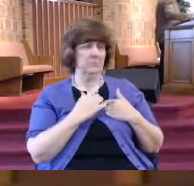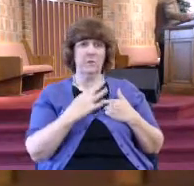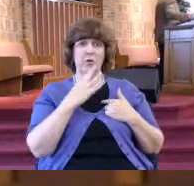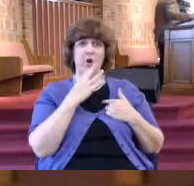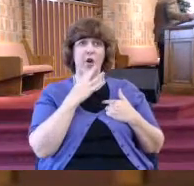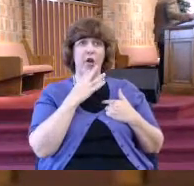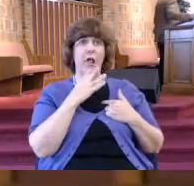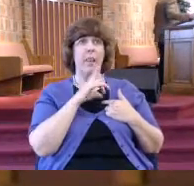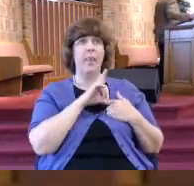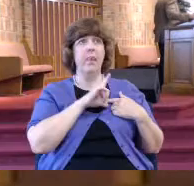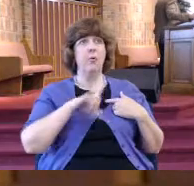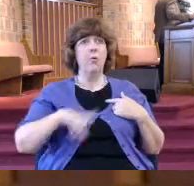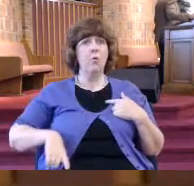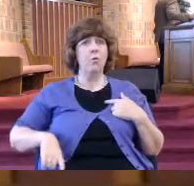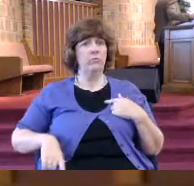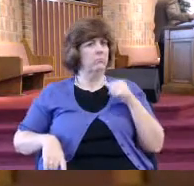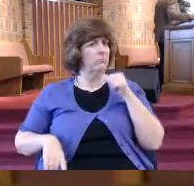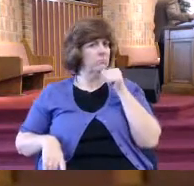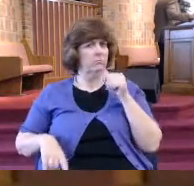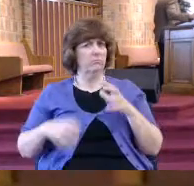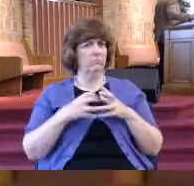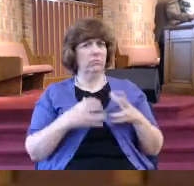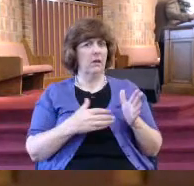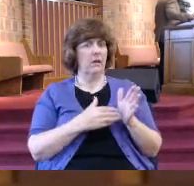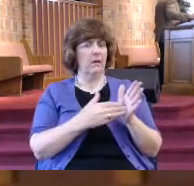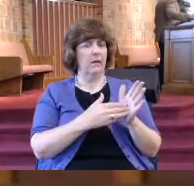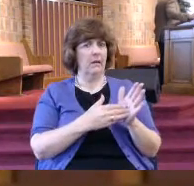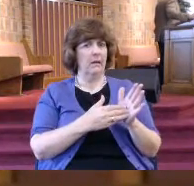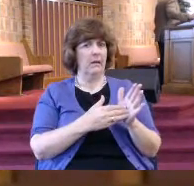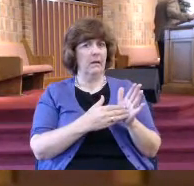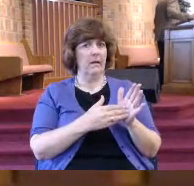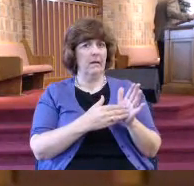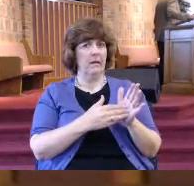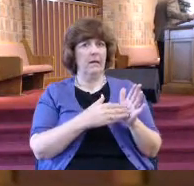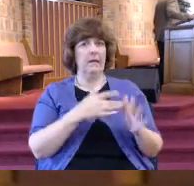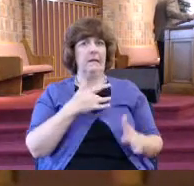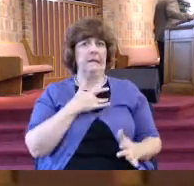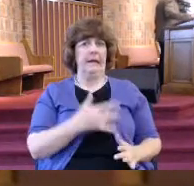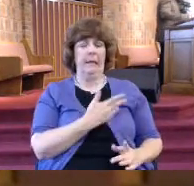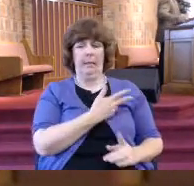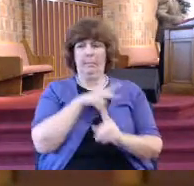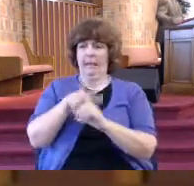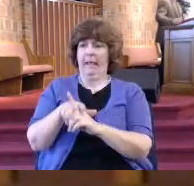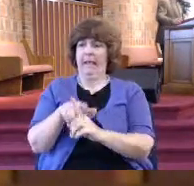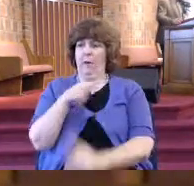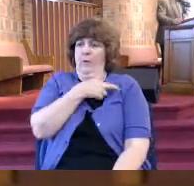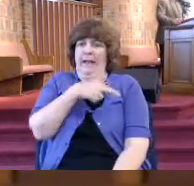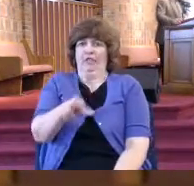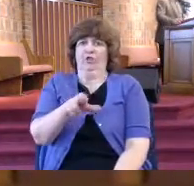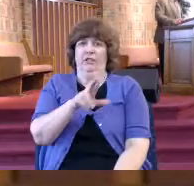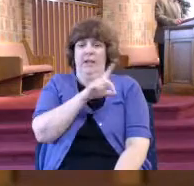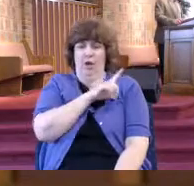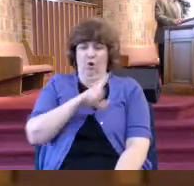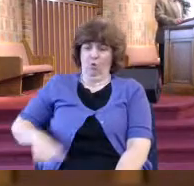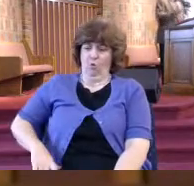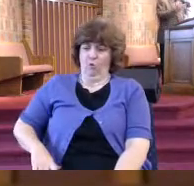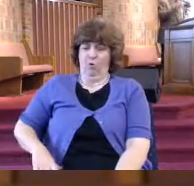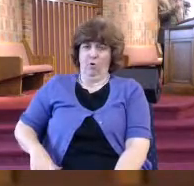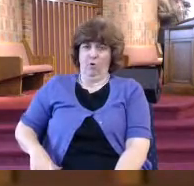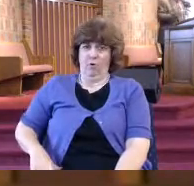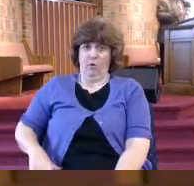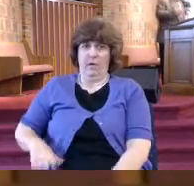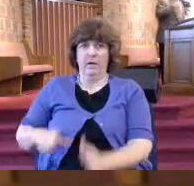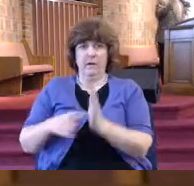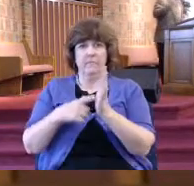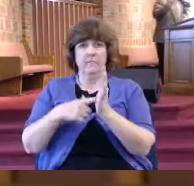our normal conversation. We use it only as it applies to religion. And as it applies to religion, sometimes we use